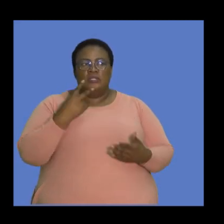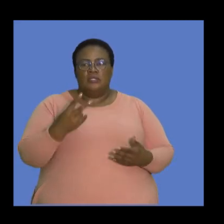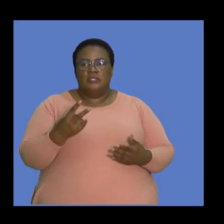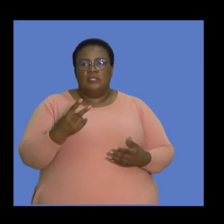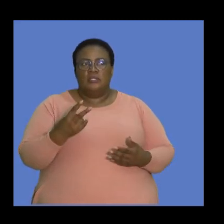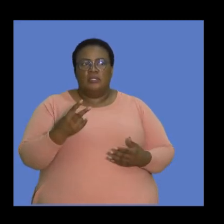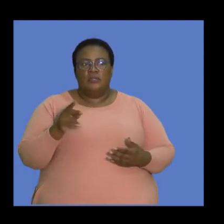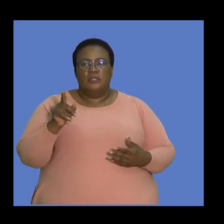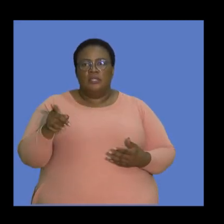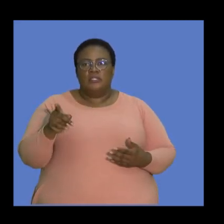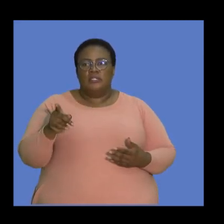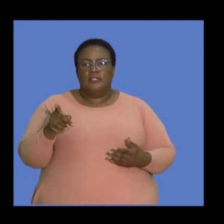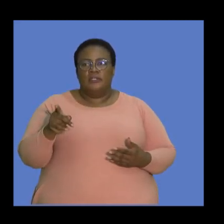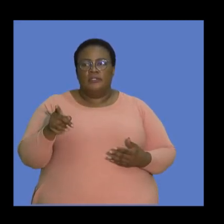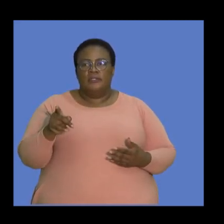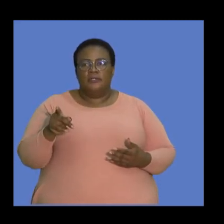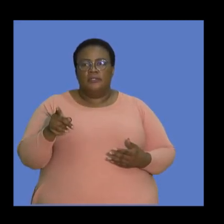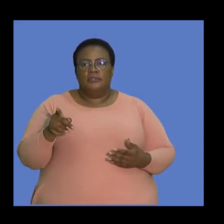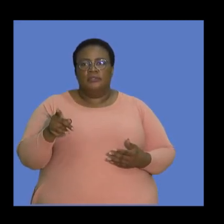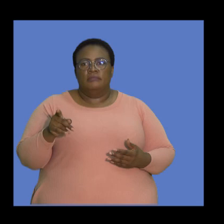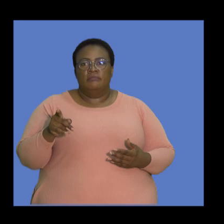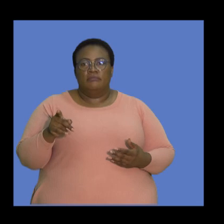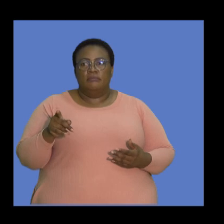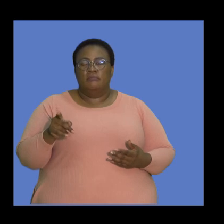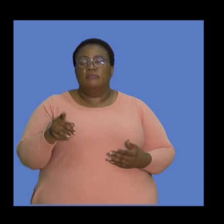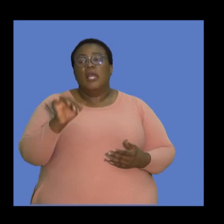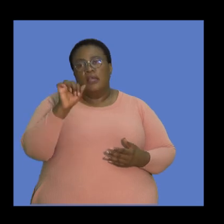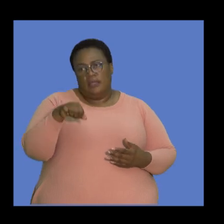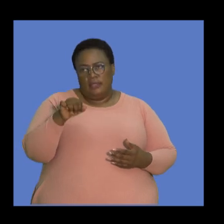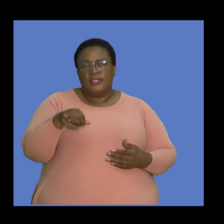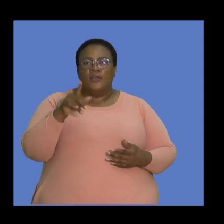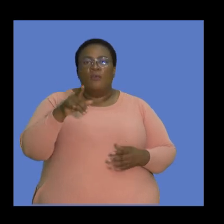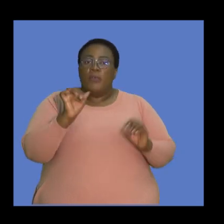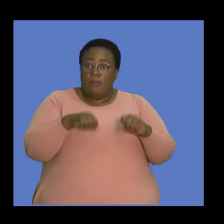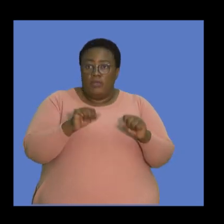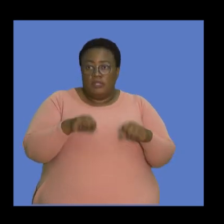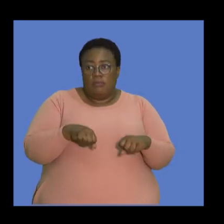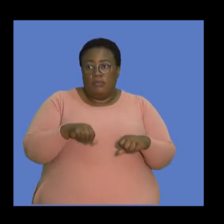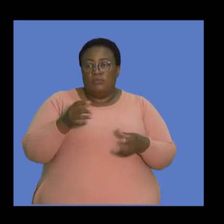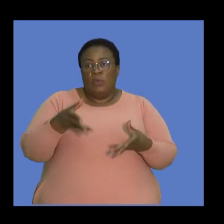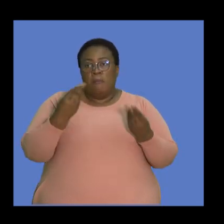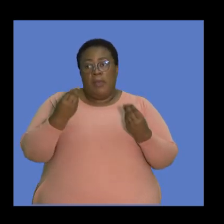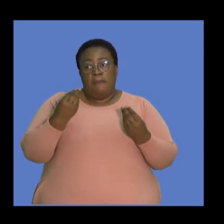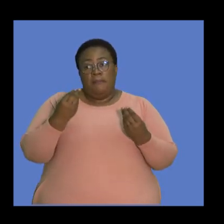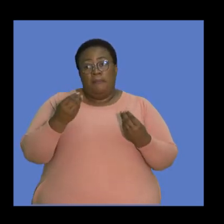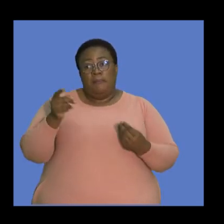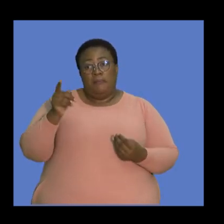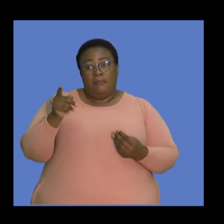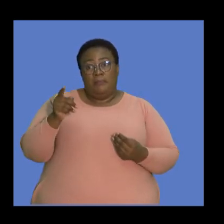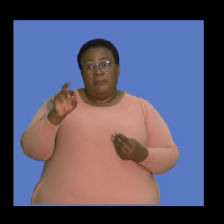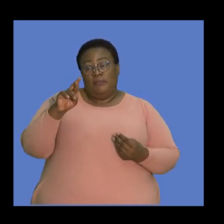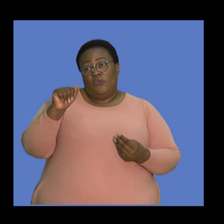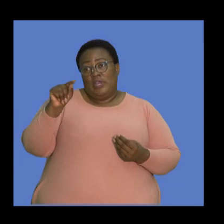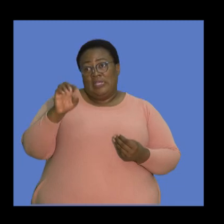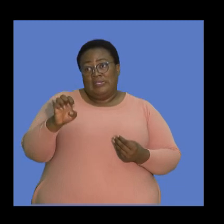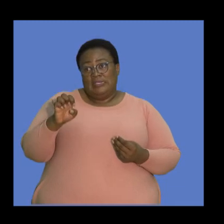18.63%. So you can see that with this, it will be possible for me to get this